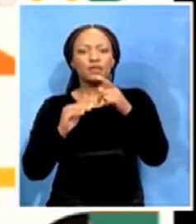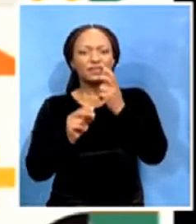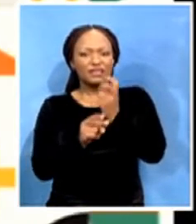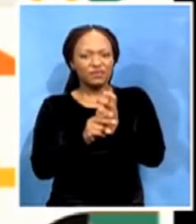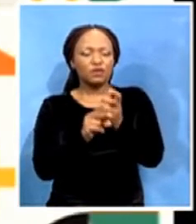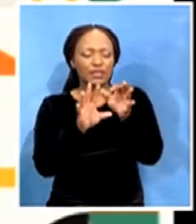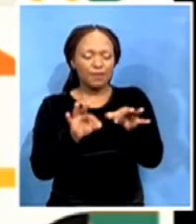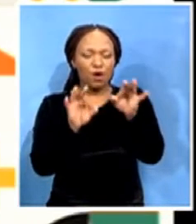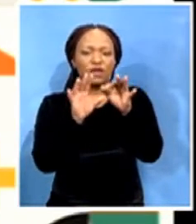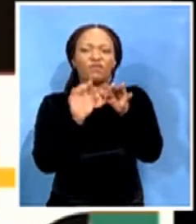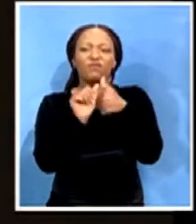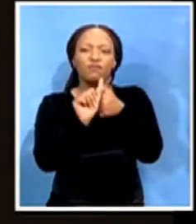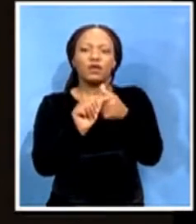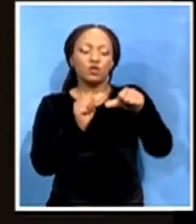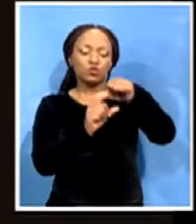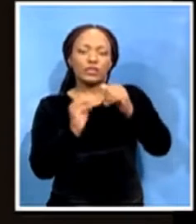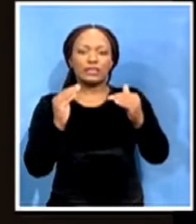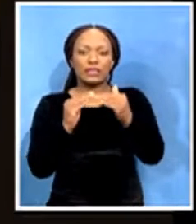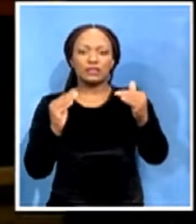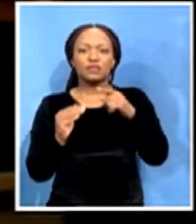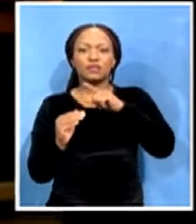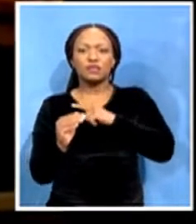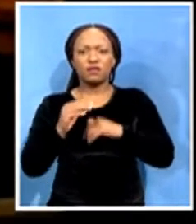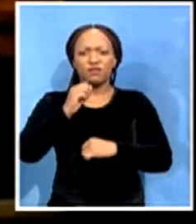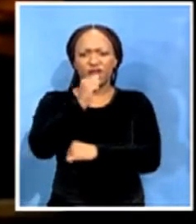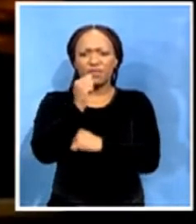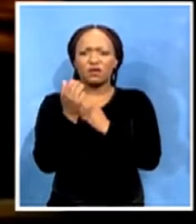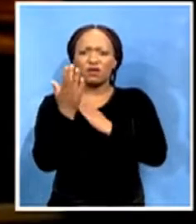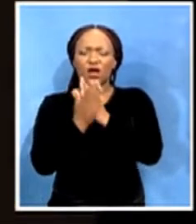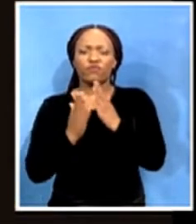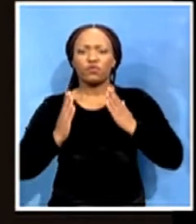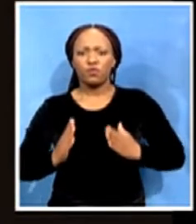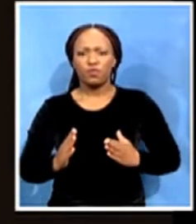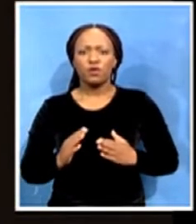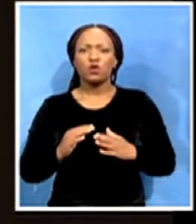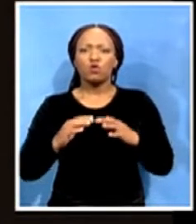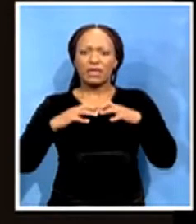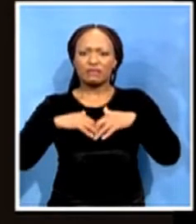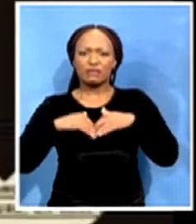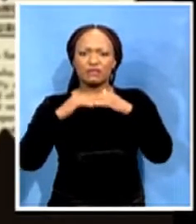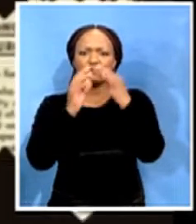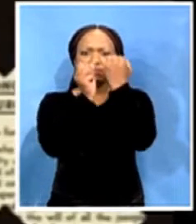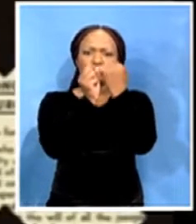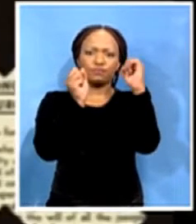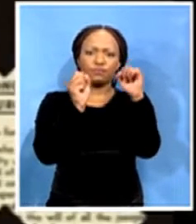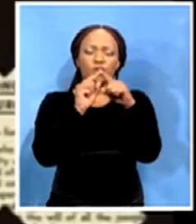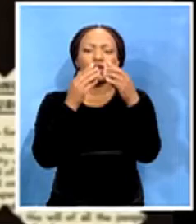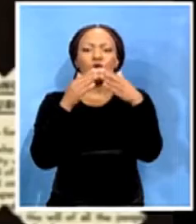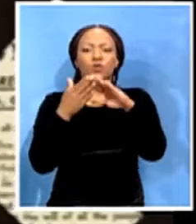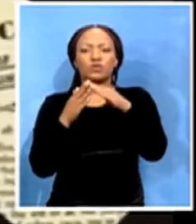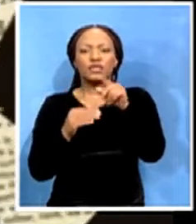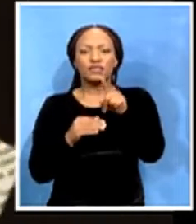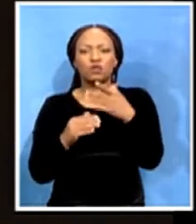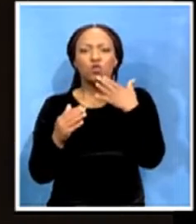and fundamental human rights. Lay the foundations for a democratic and open society in which government is based on the will of the